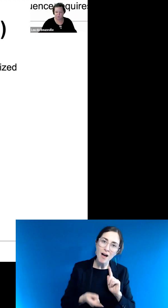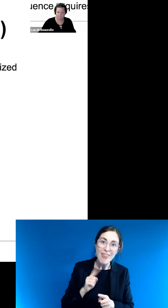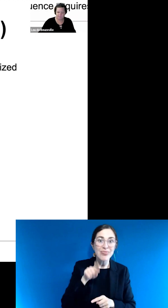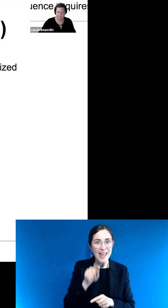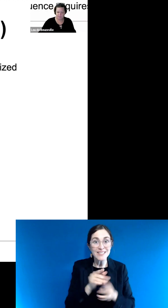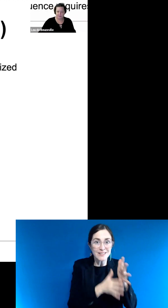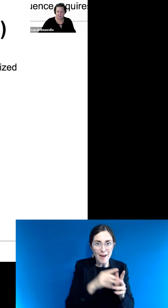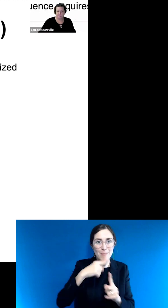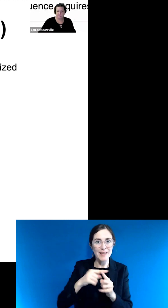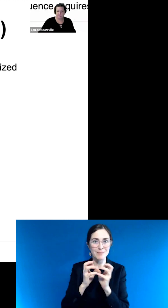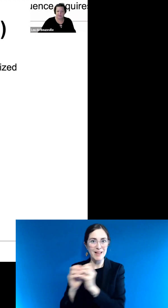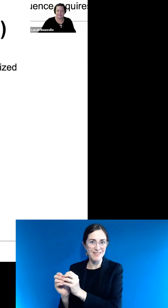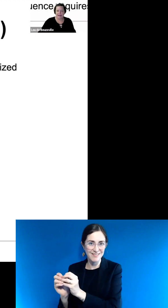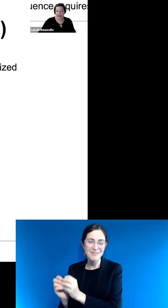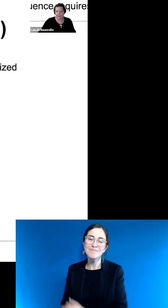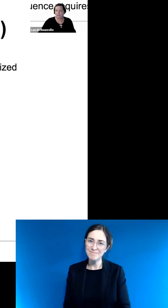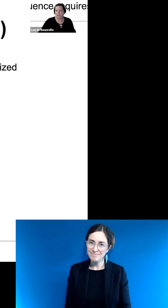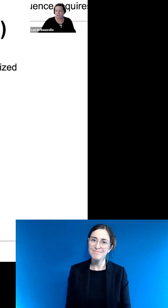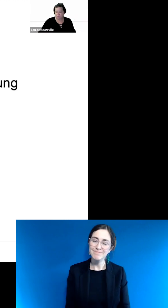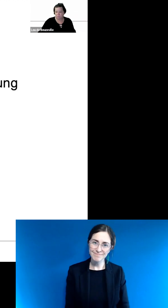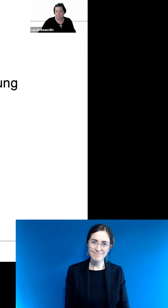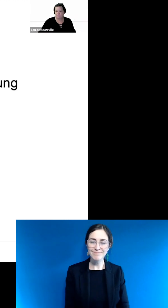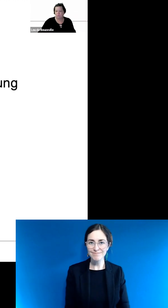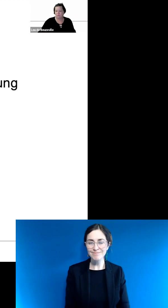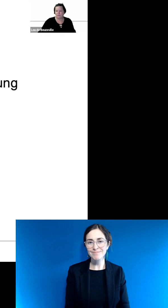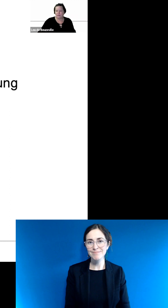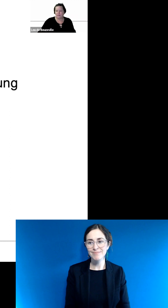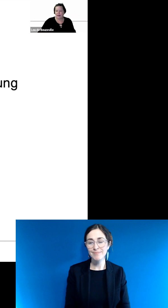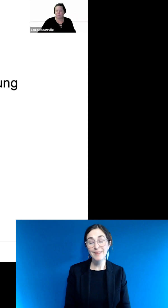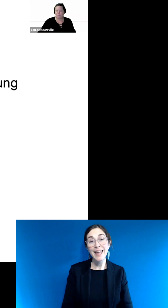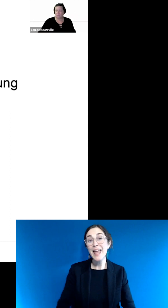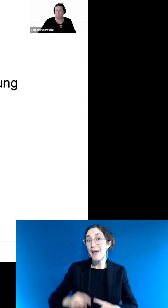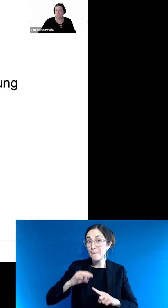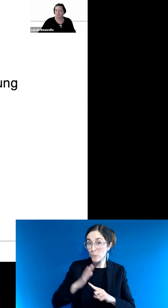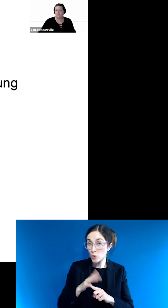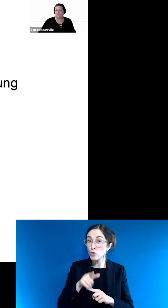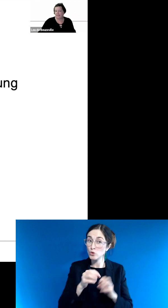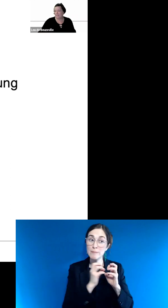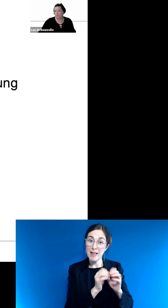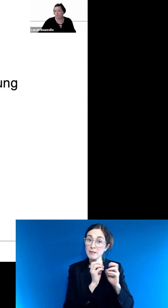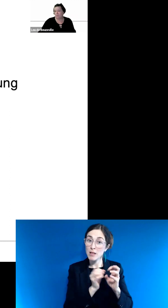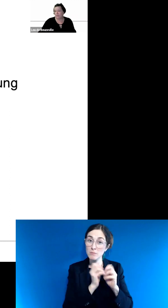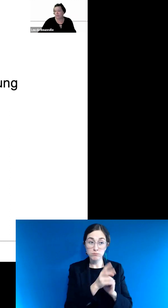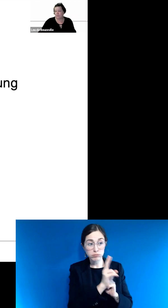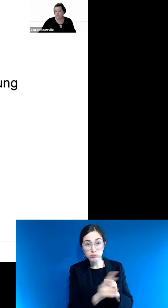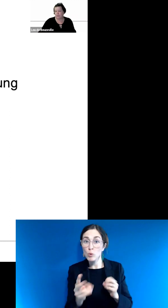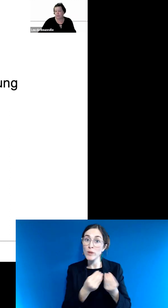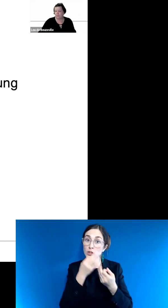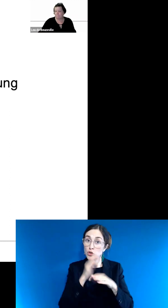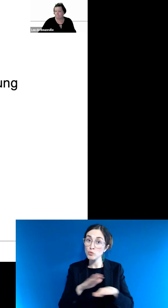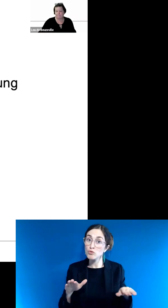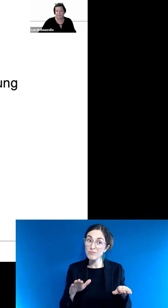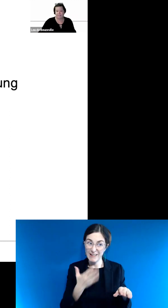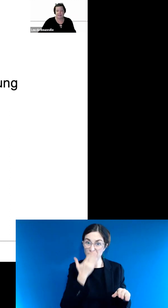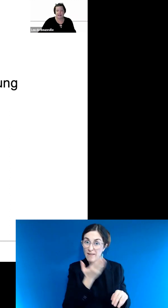of the words. So it is actually super important that you do fingerspell to your kids early and